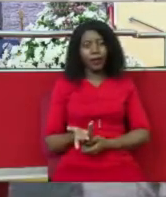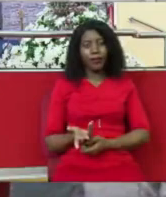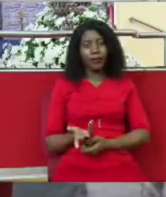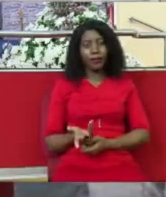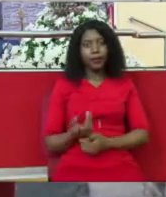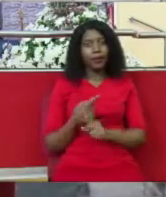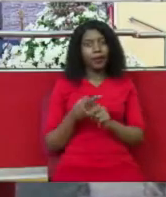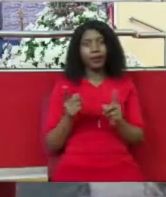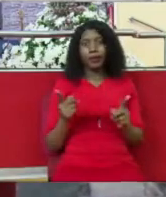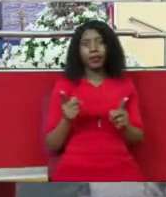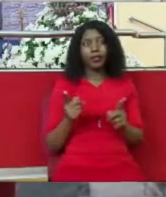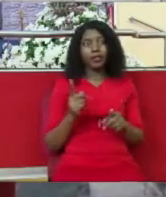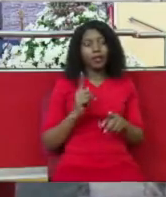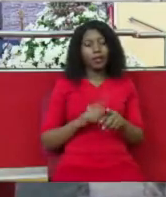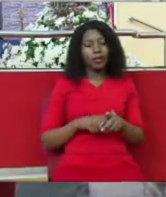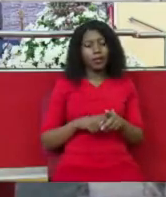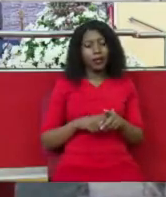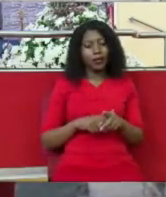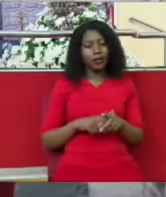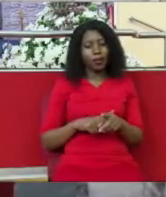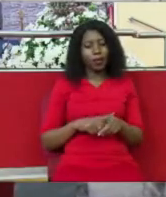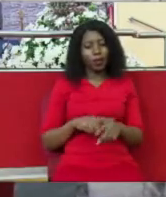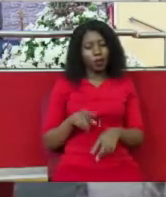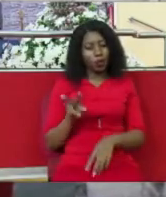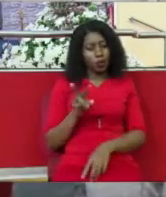Yet when you critically look at things,